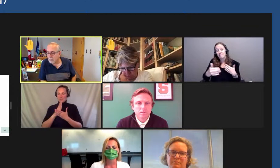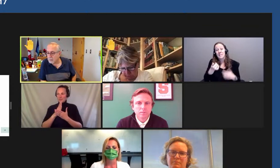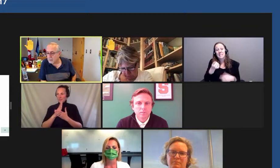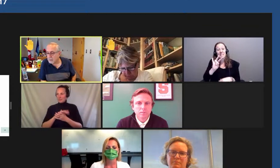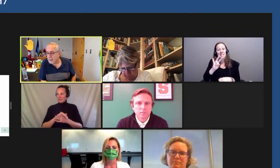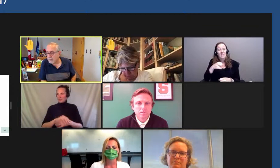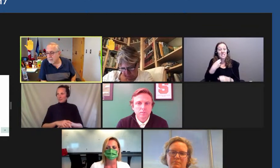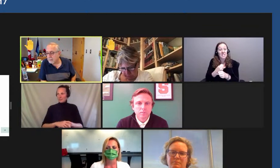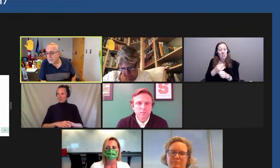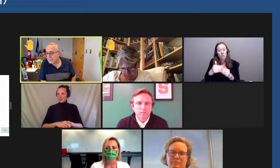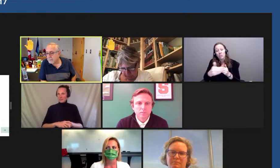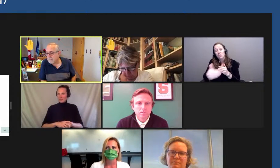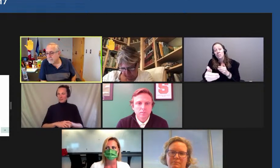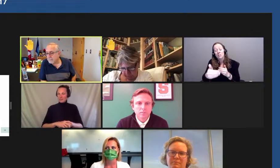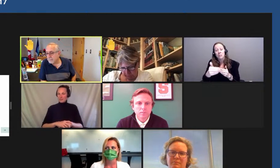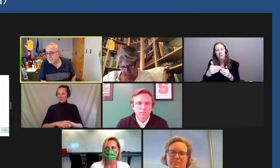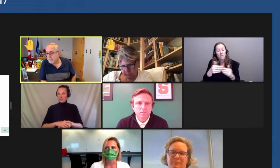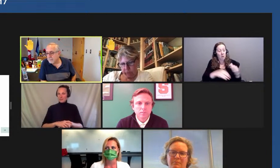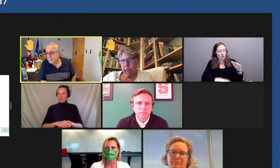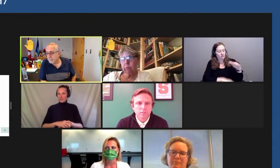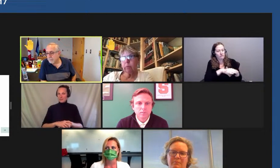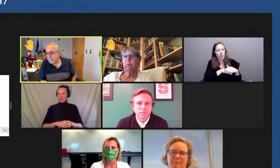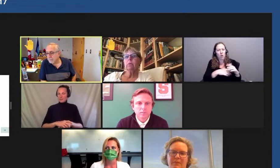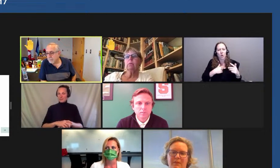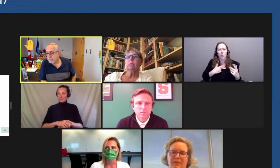and what we do then.